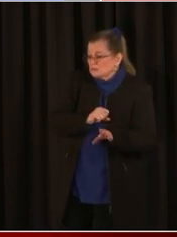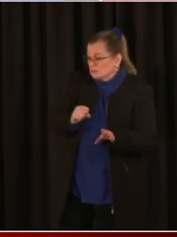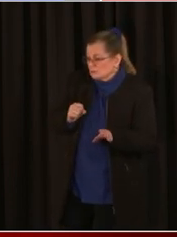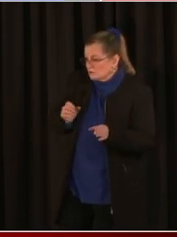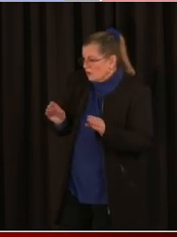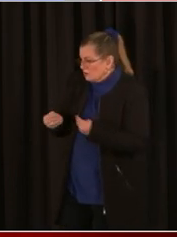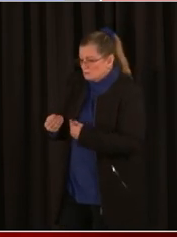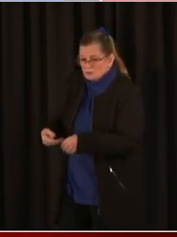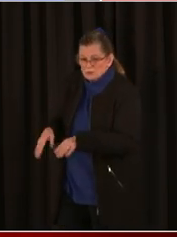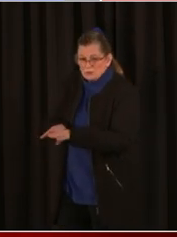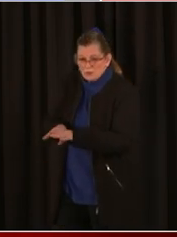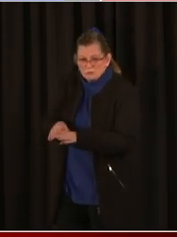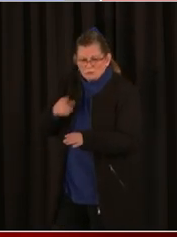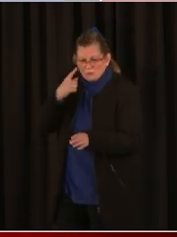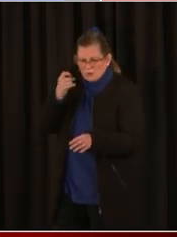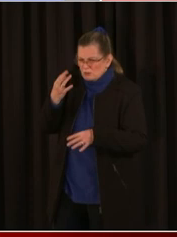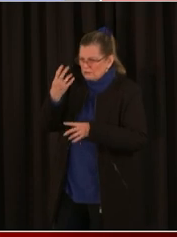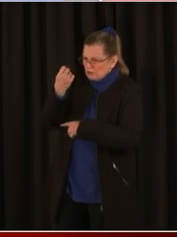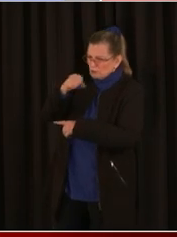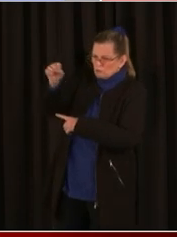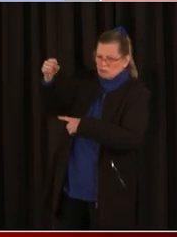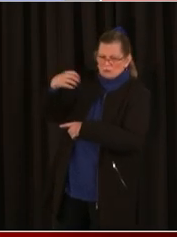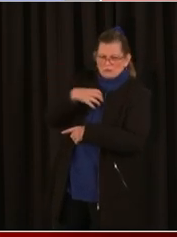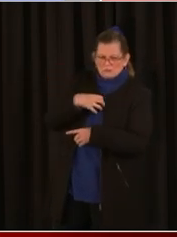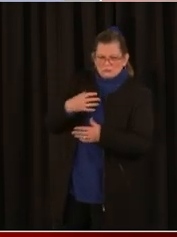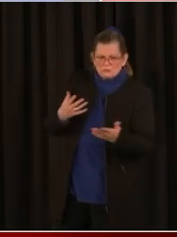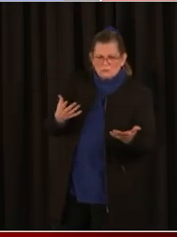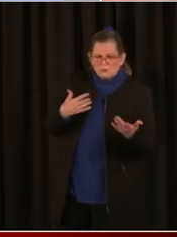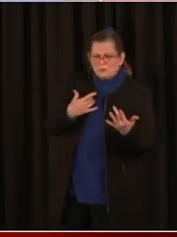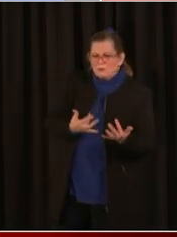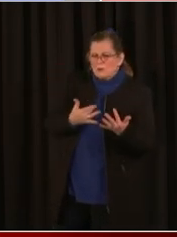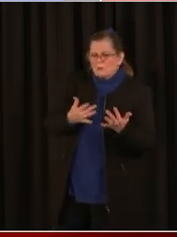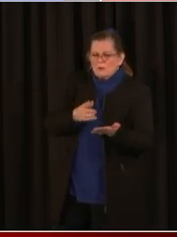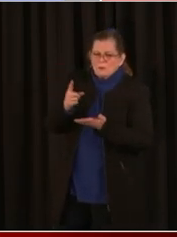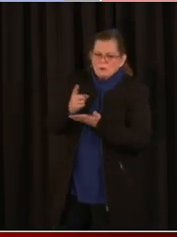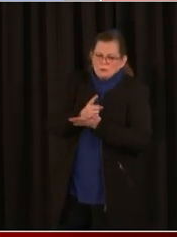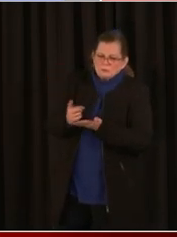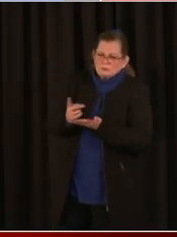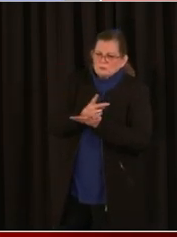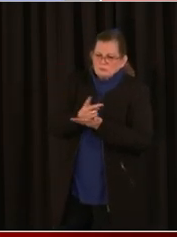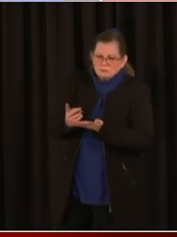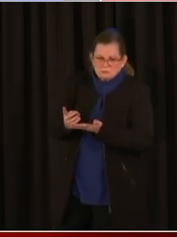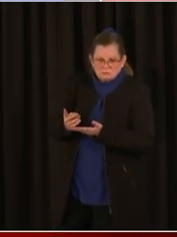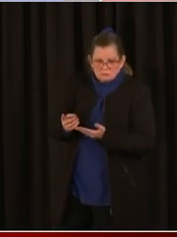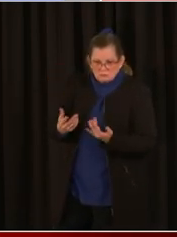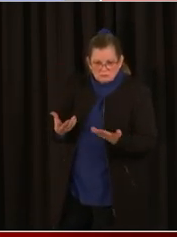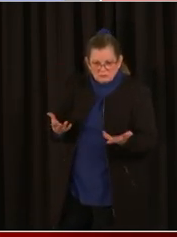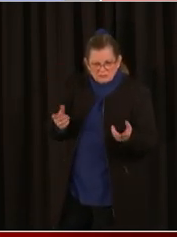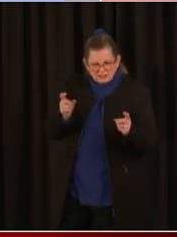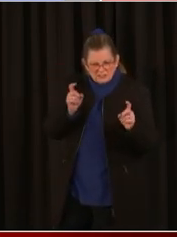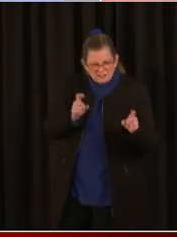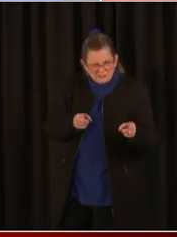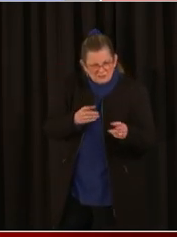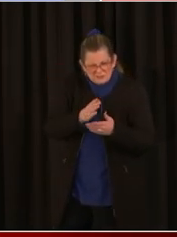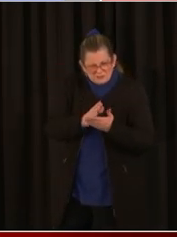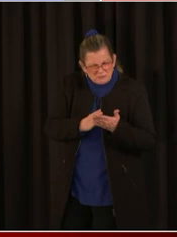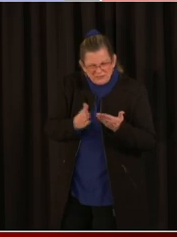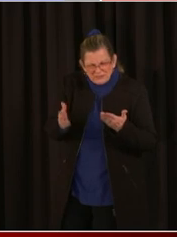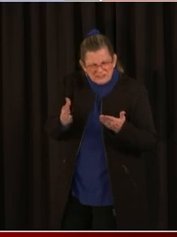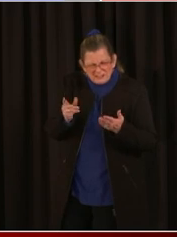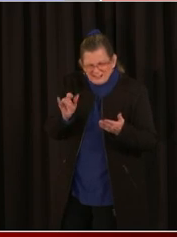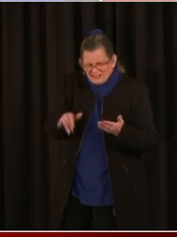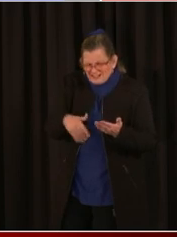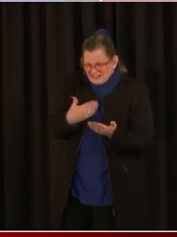went through, I think it was a week or two, trying to deliver bills. Actually gave the bills to somebody, and then they ended up in the